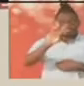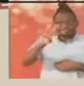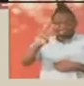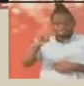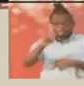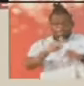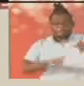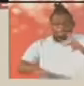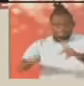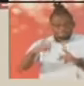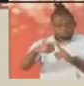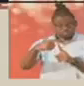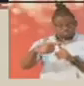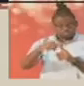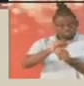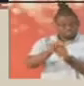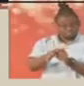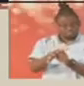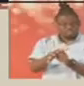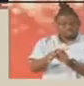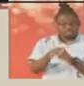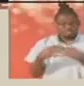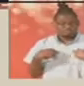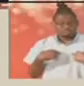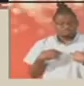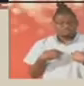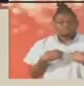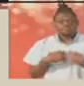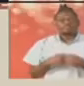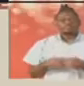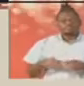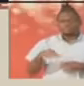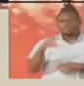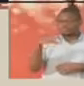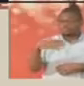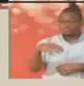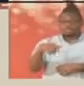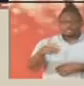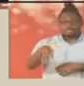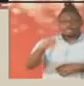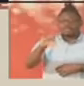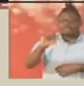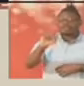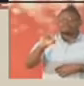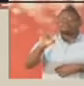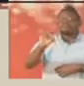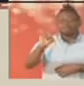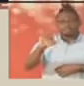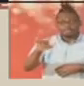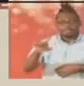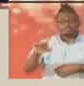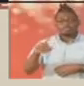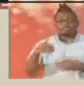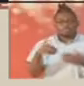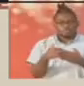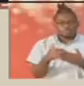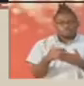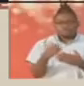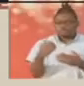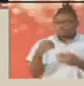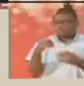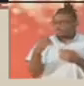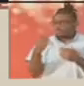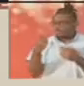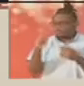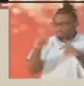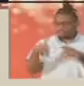represents the 2nd highest number for the country, of which only 1 was a new case. We had 1 discharge, and of the